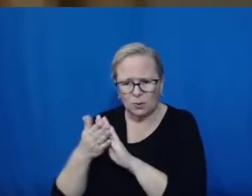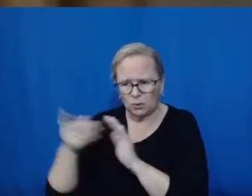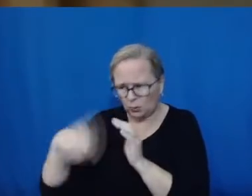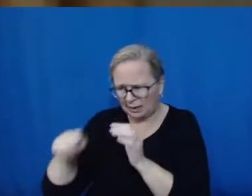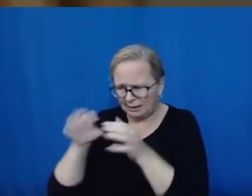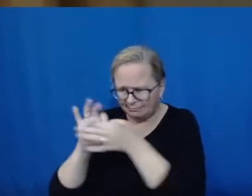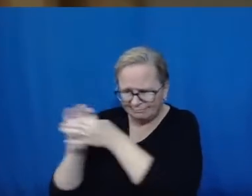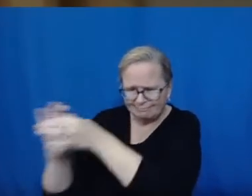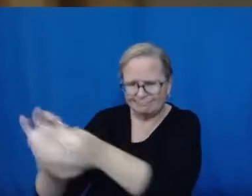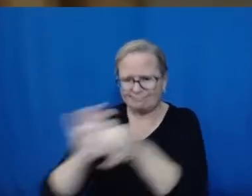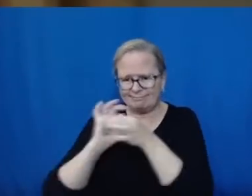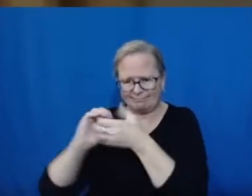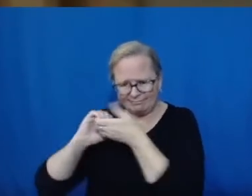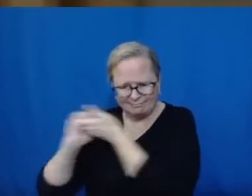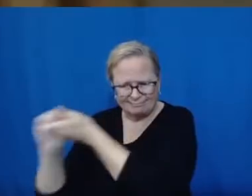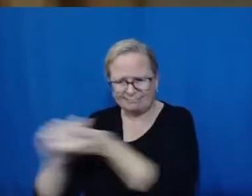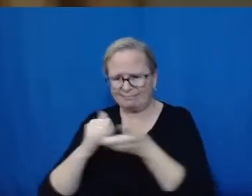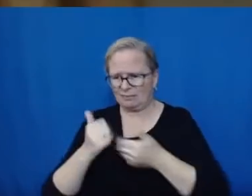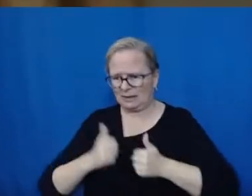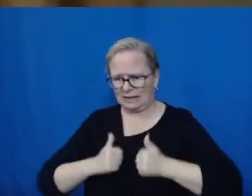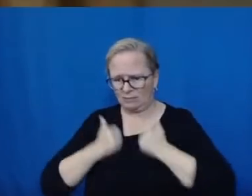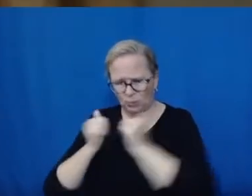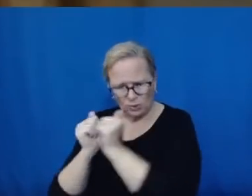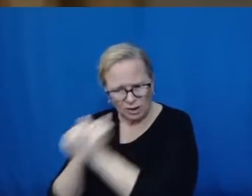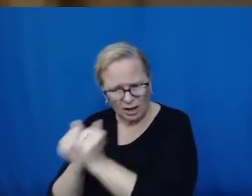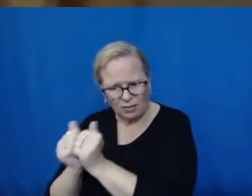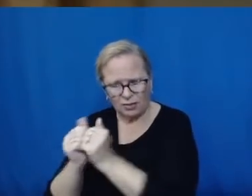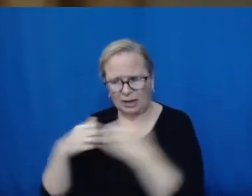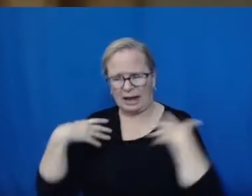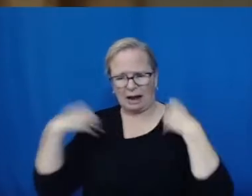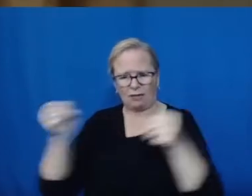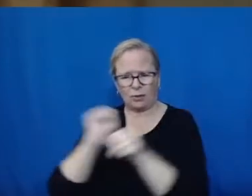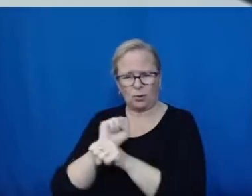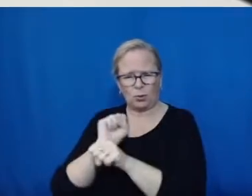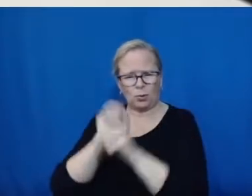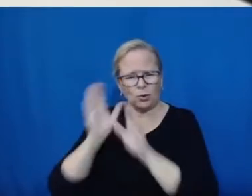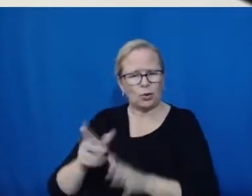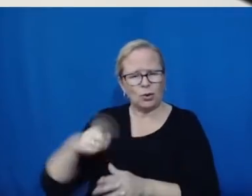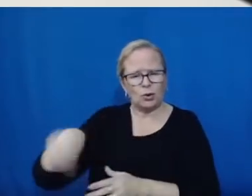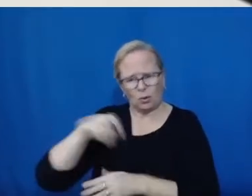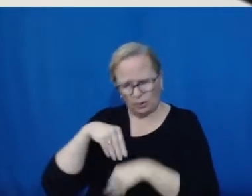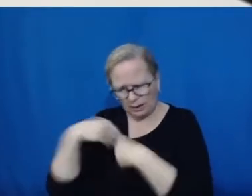and the healthcare workers want you to be well as well.